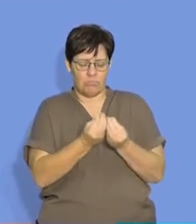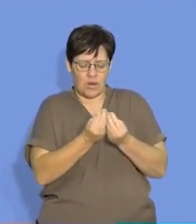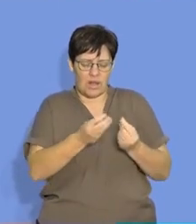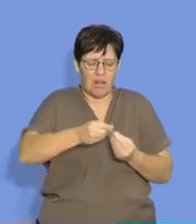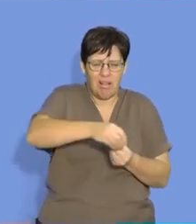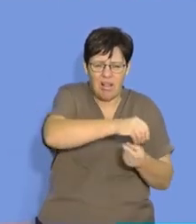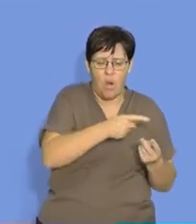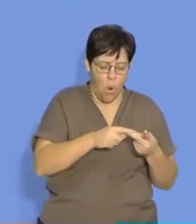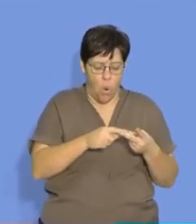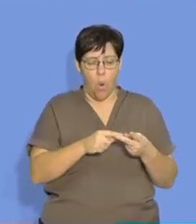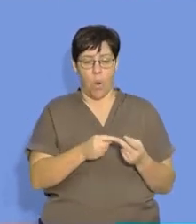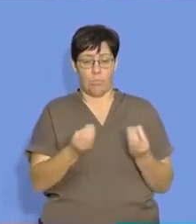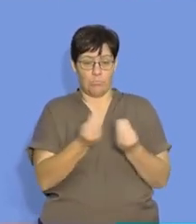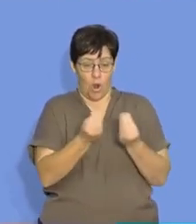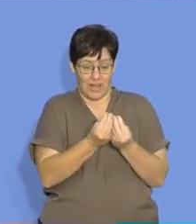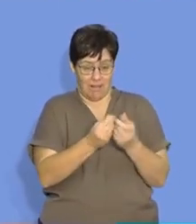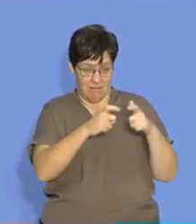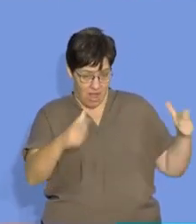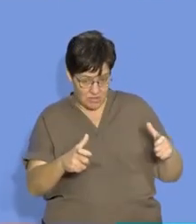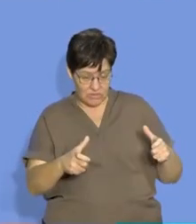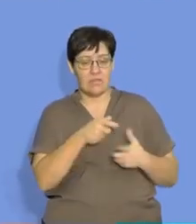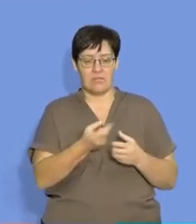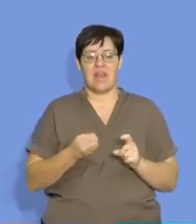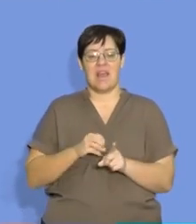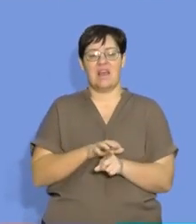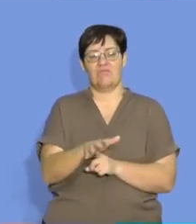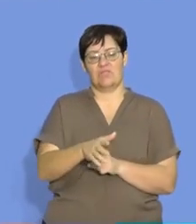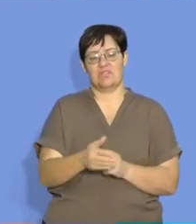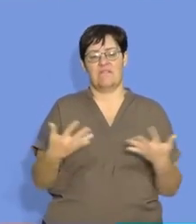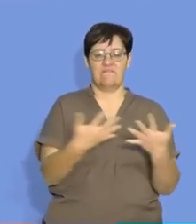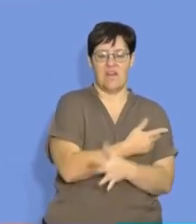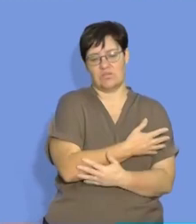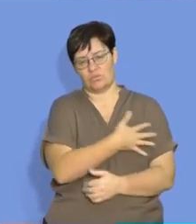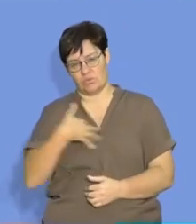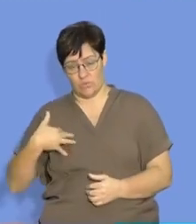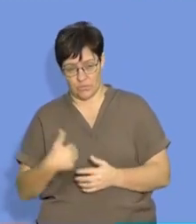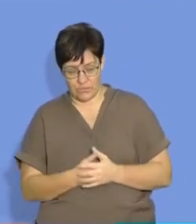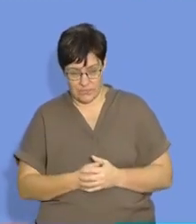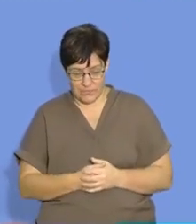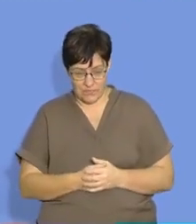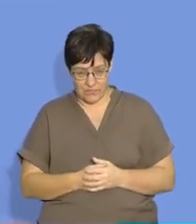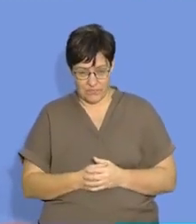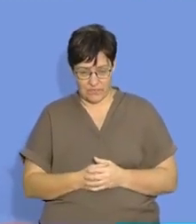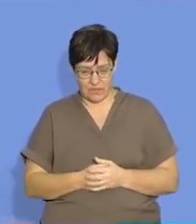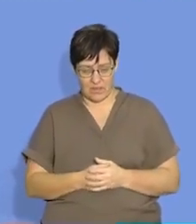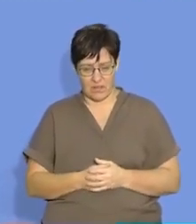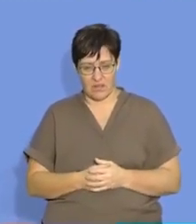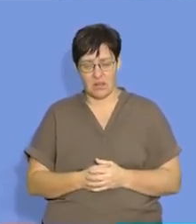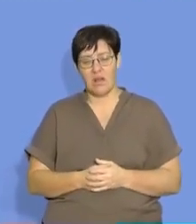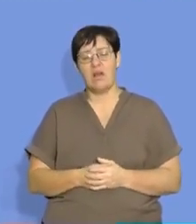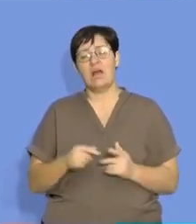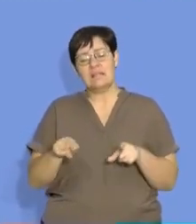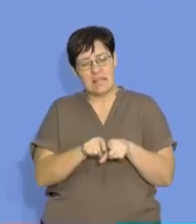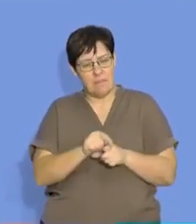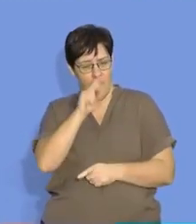it's a small or a larger surface area, that's got an influence on the rate of the reaction. Another